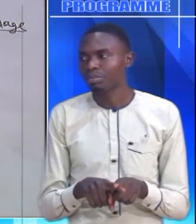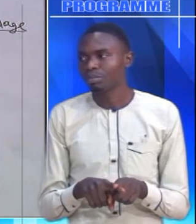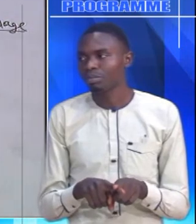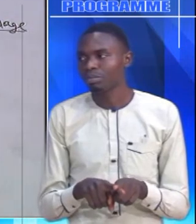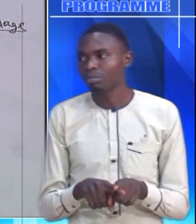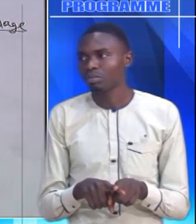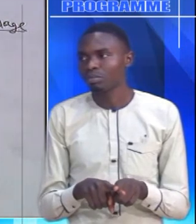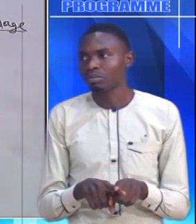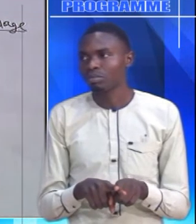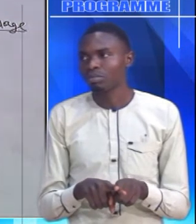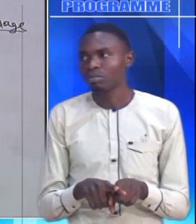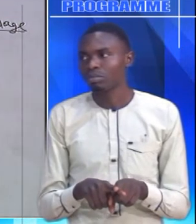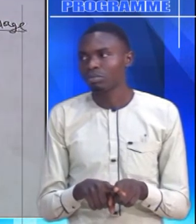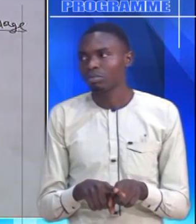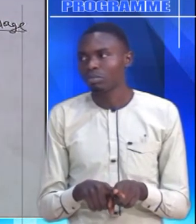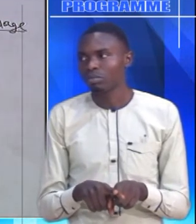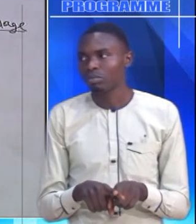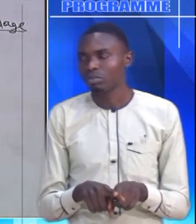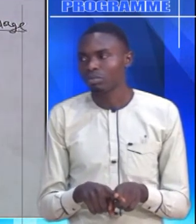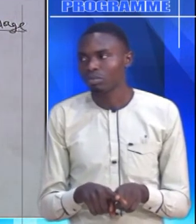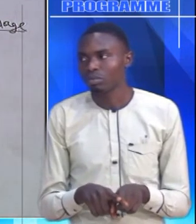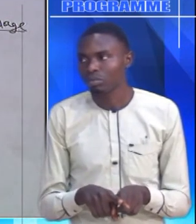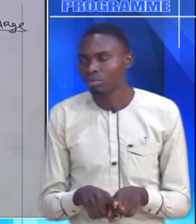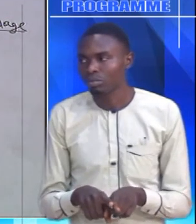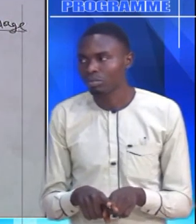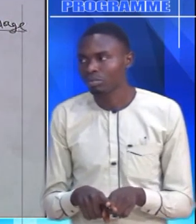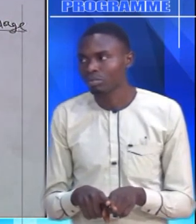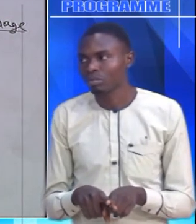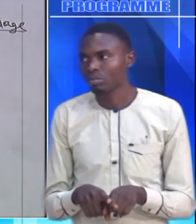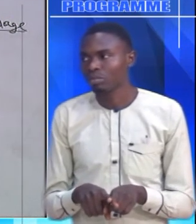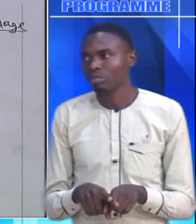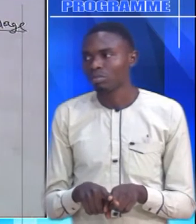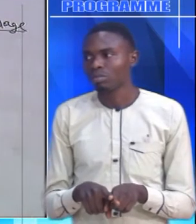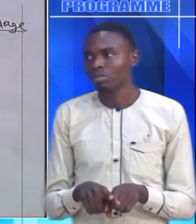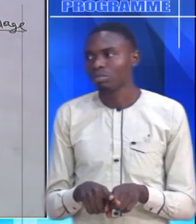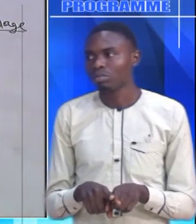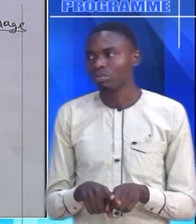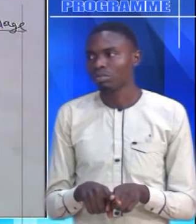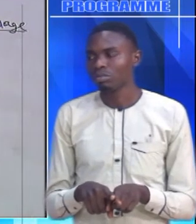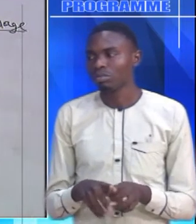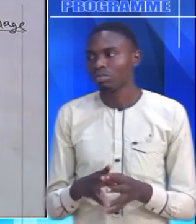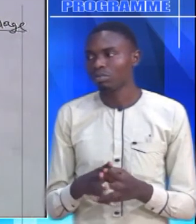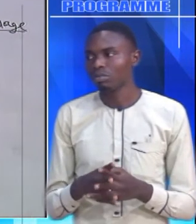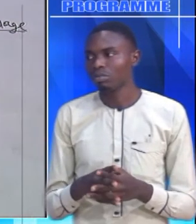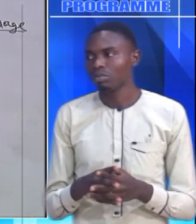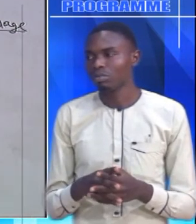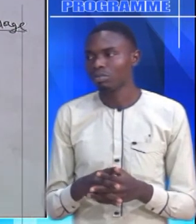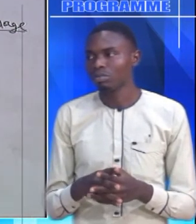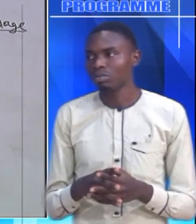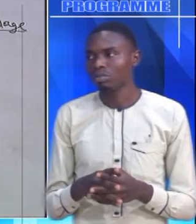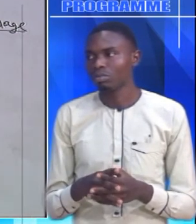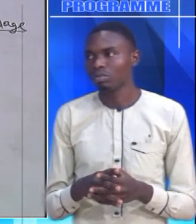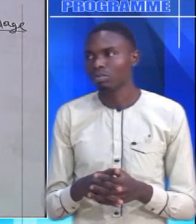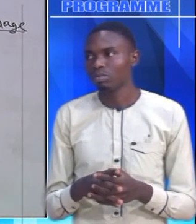12 monotones and we have 8 diphthongs. What is the